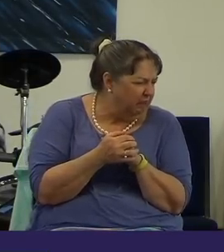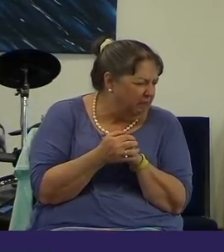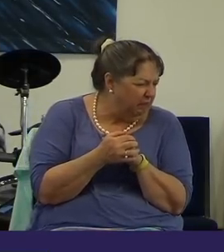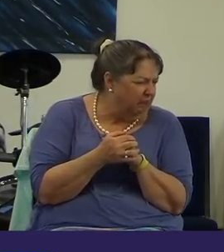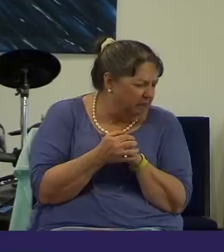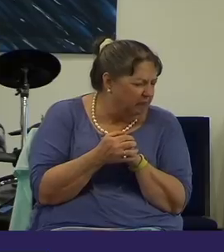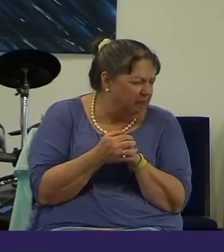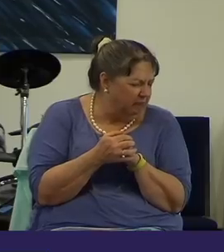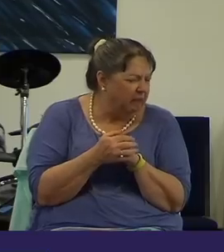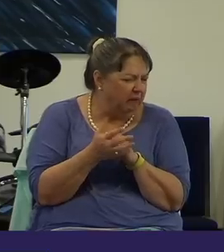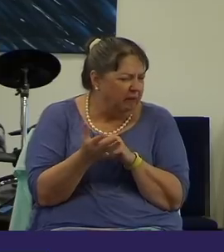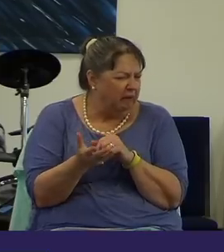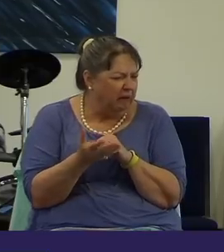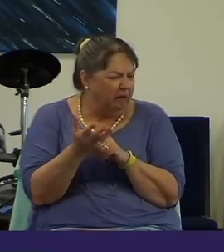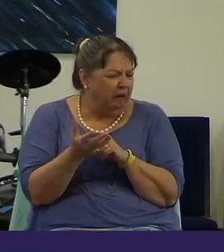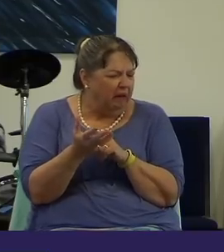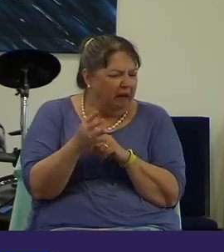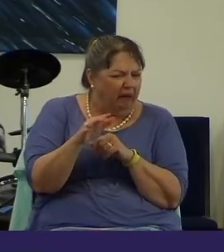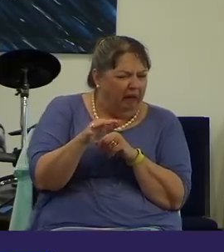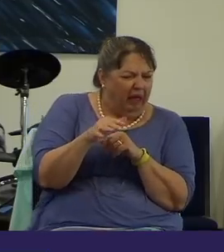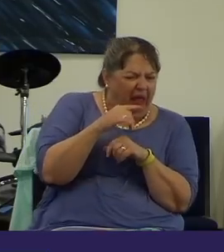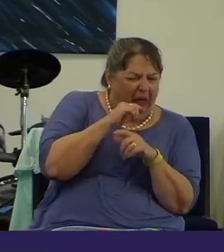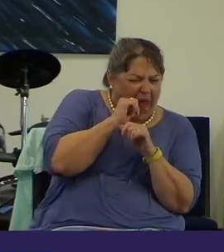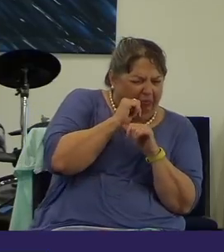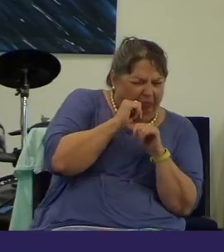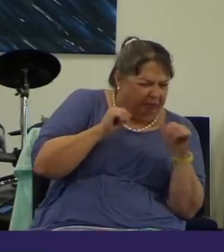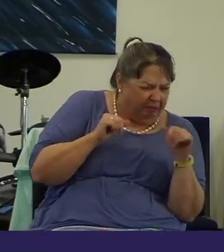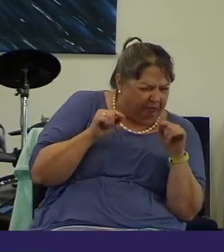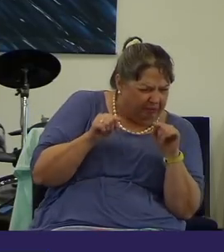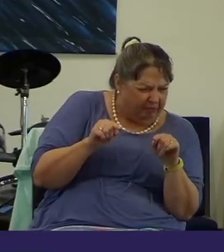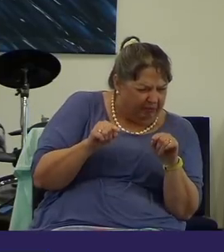one that gave Jesus the kiss of death.